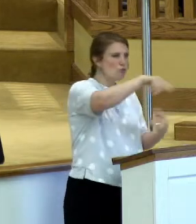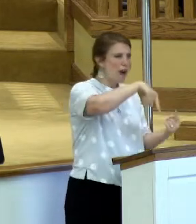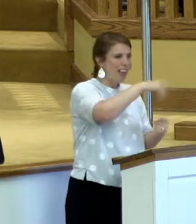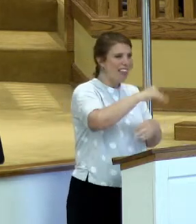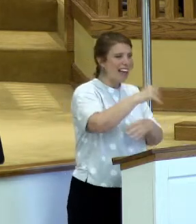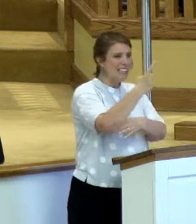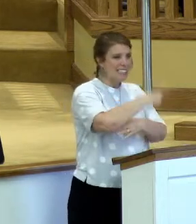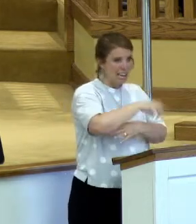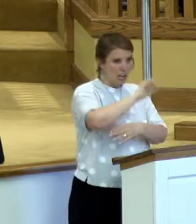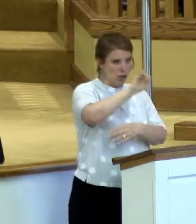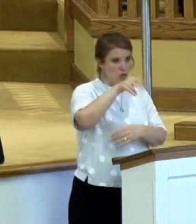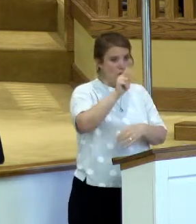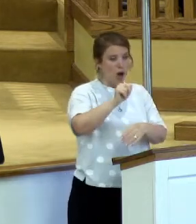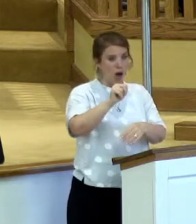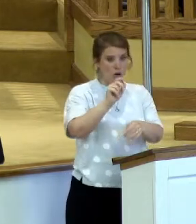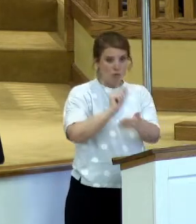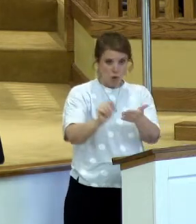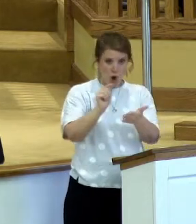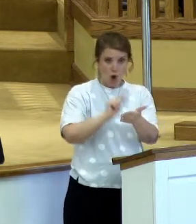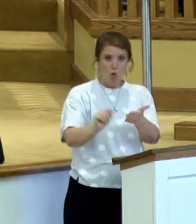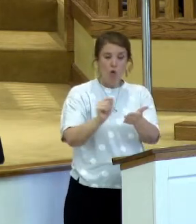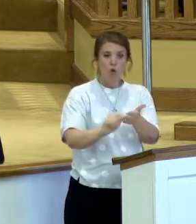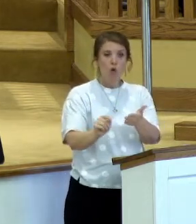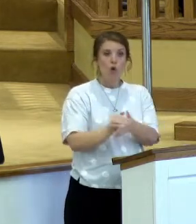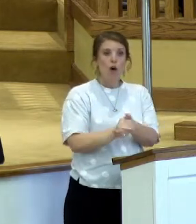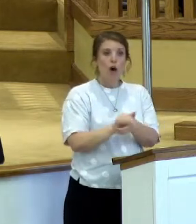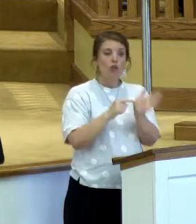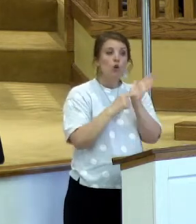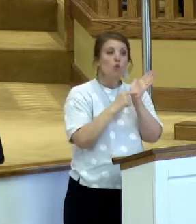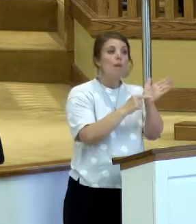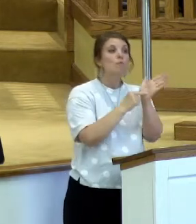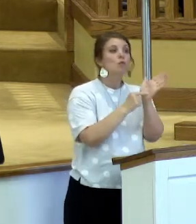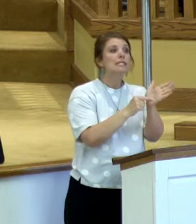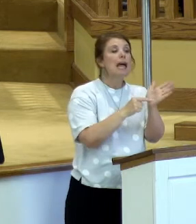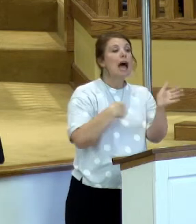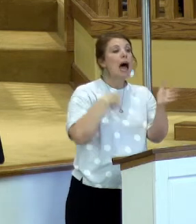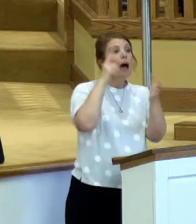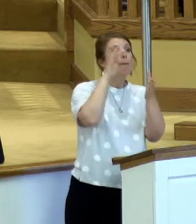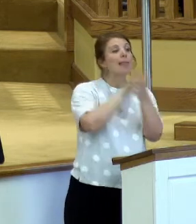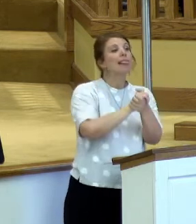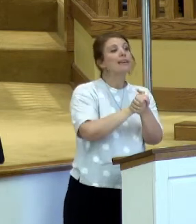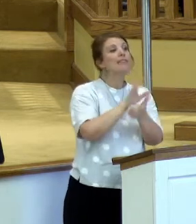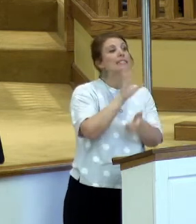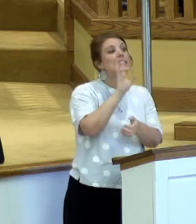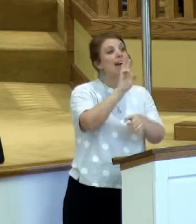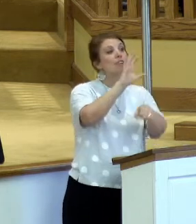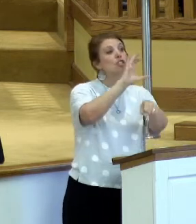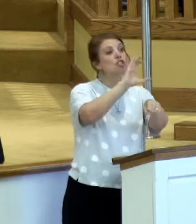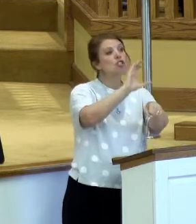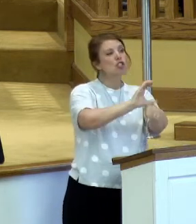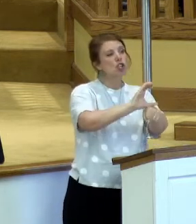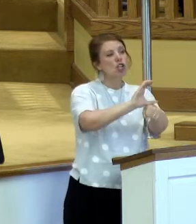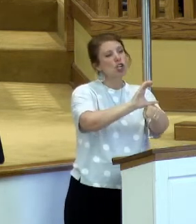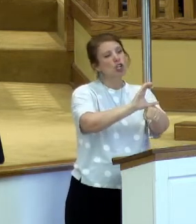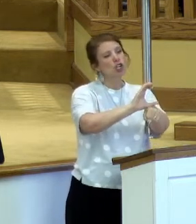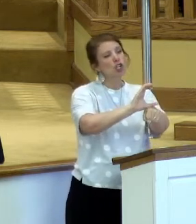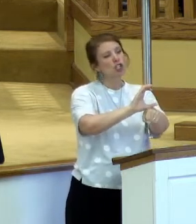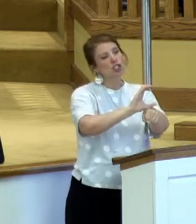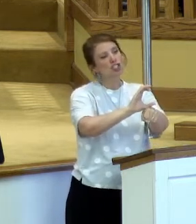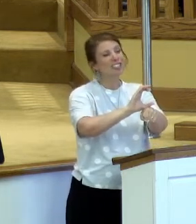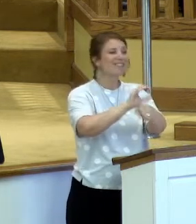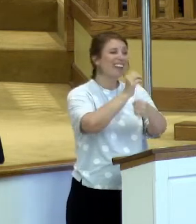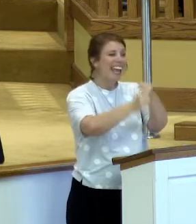the day that John wrote this. They also represent, I believe, seven church phases, or some say